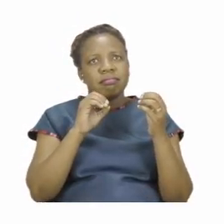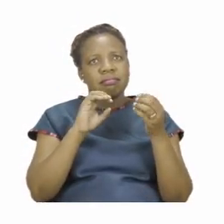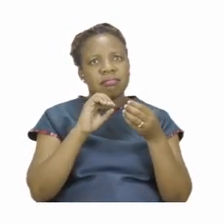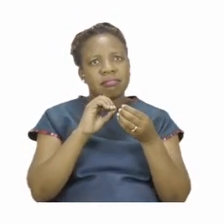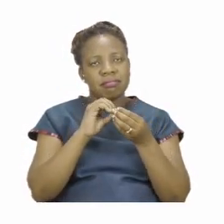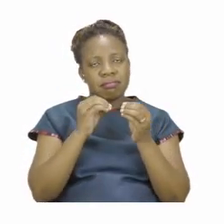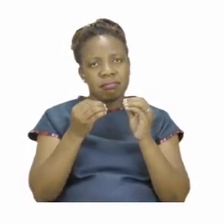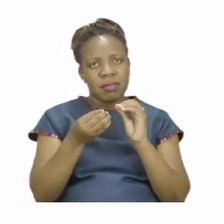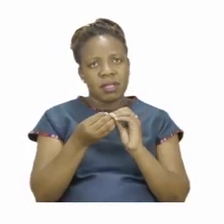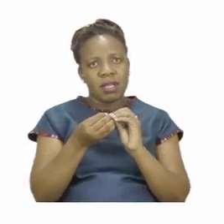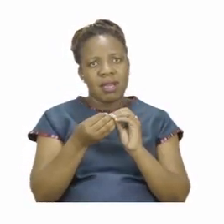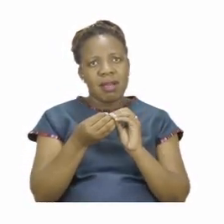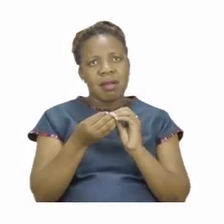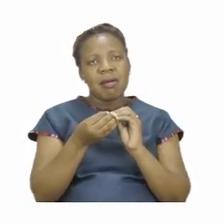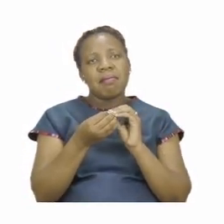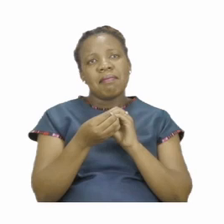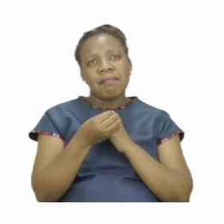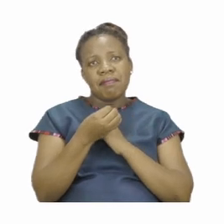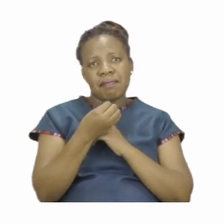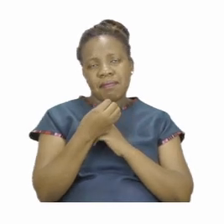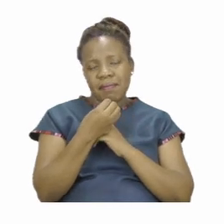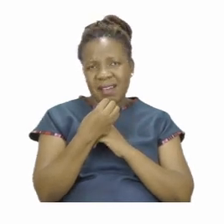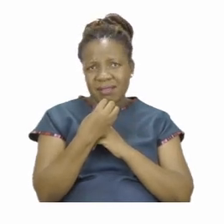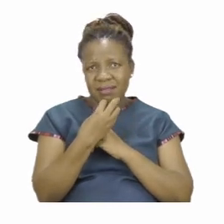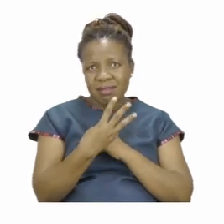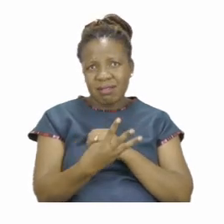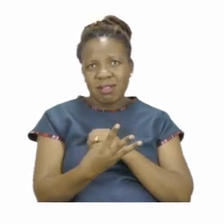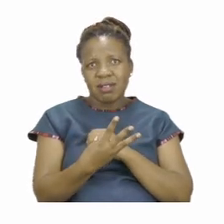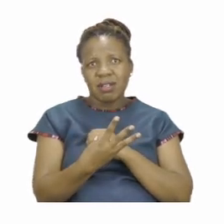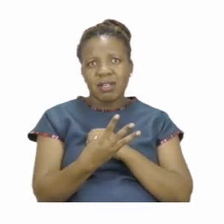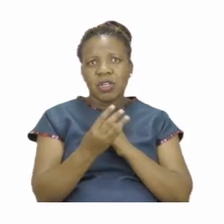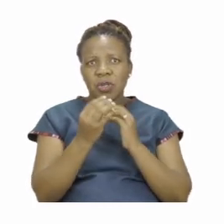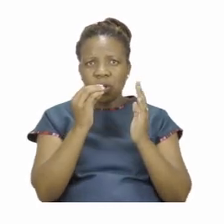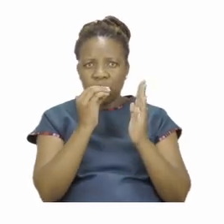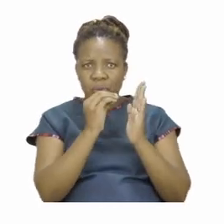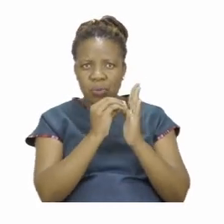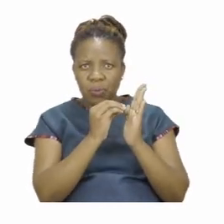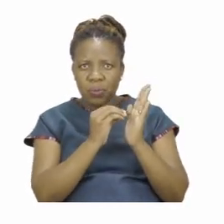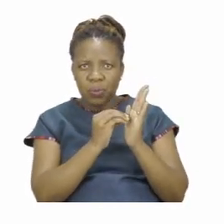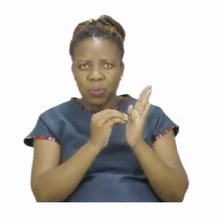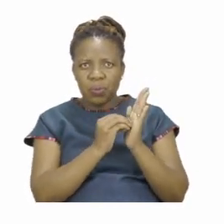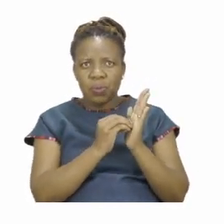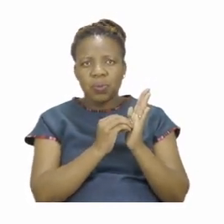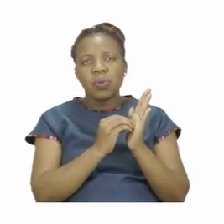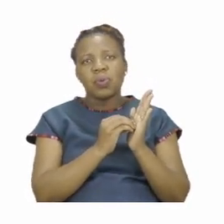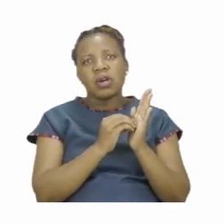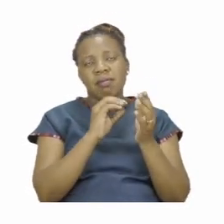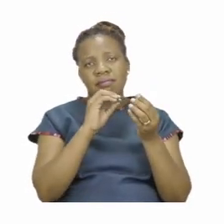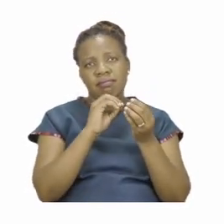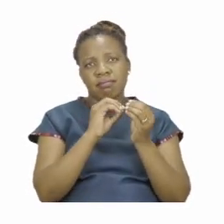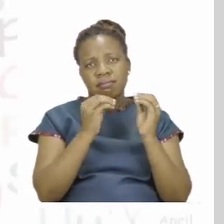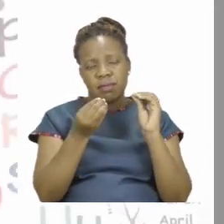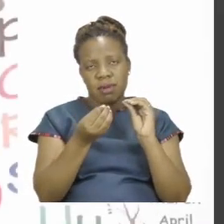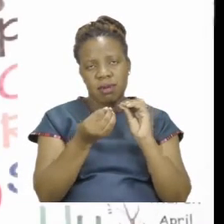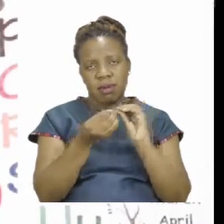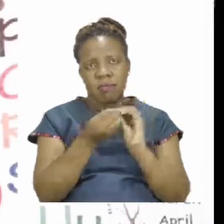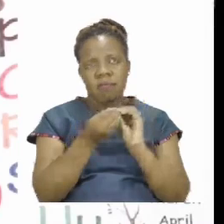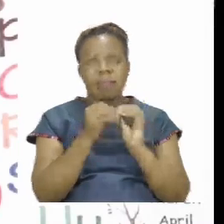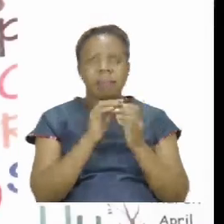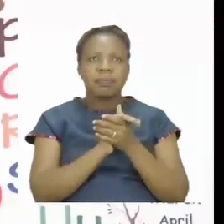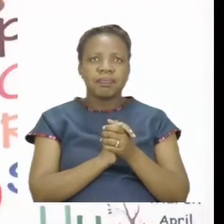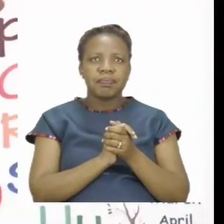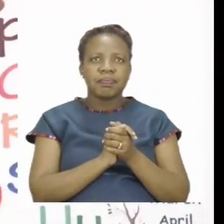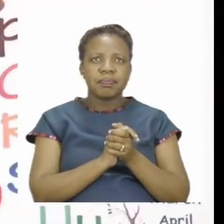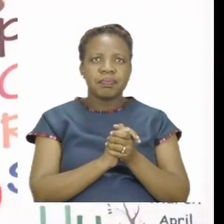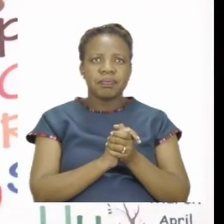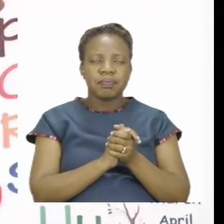statement. So let's try and do some of this work together. On the board, I have a few of the ones that you have